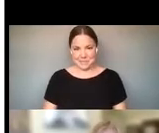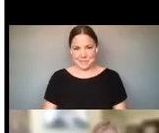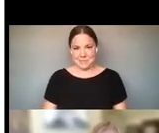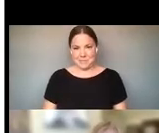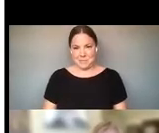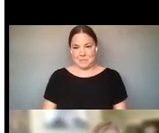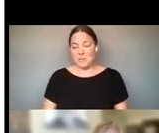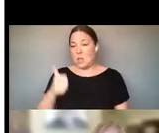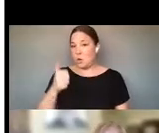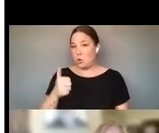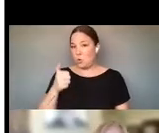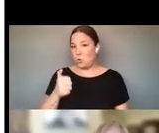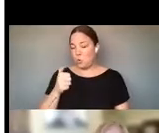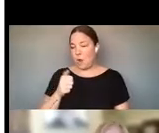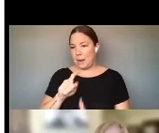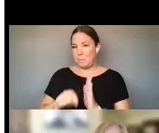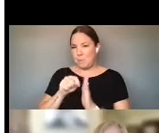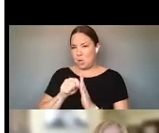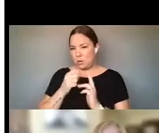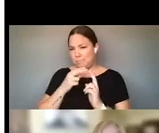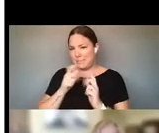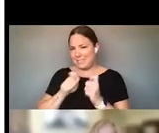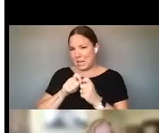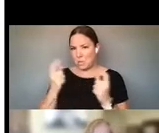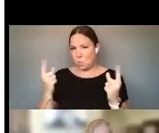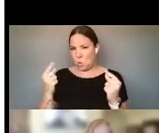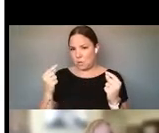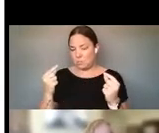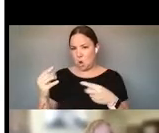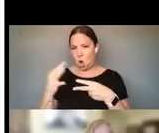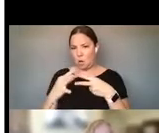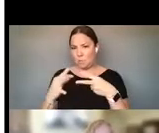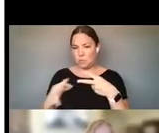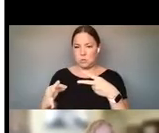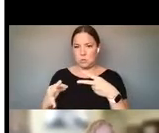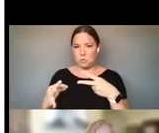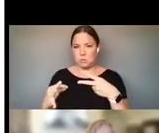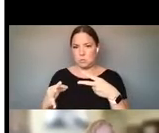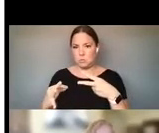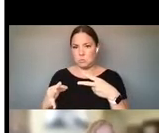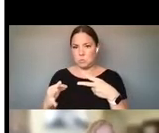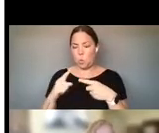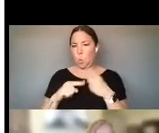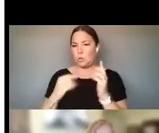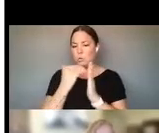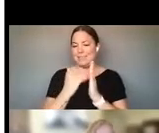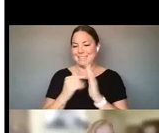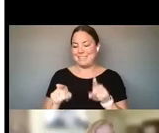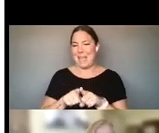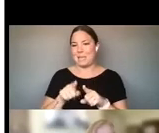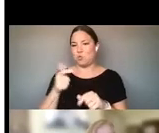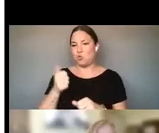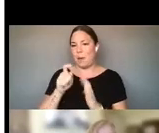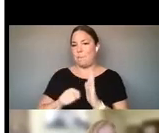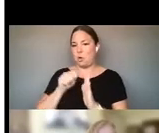period considered to be? What are the options that somebody has in terms of what to list as the grant period? So